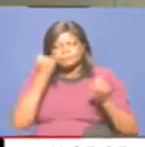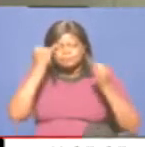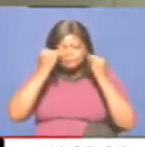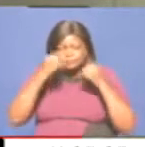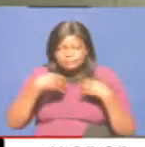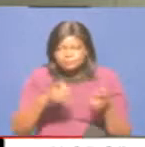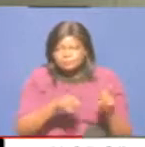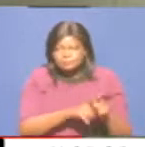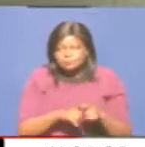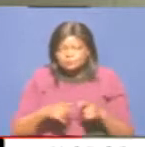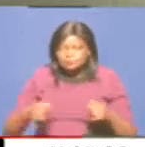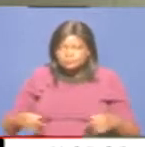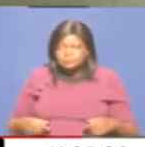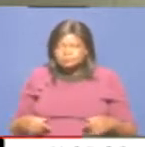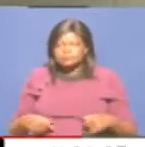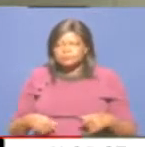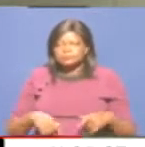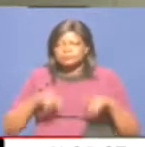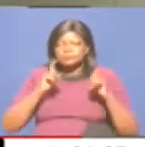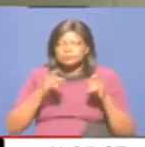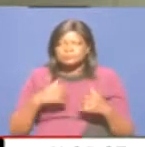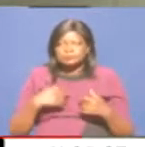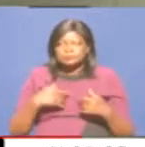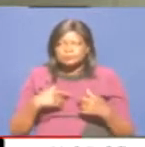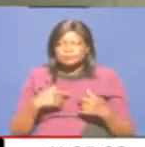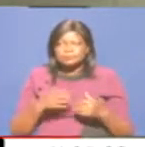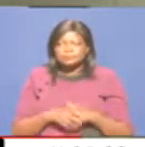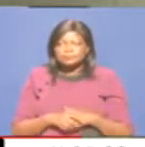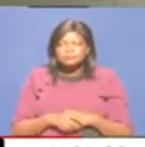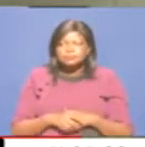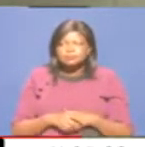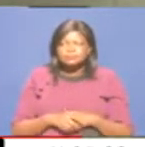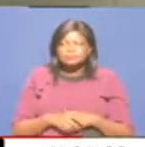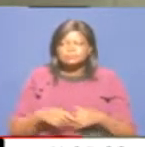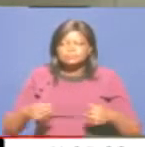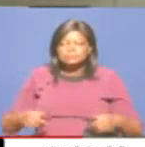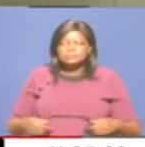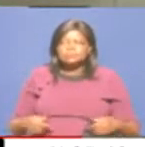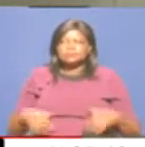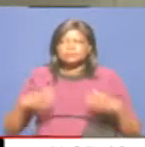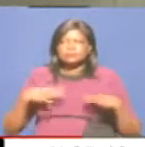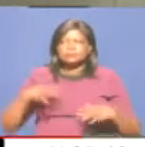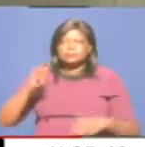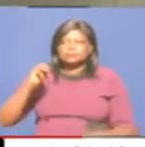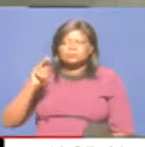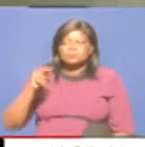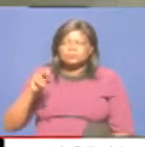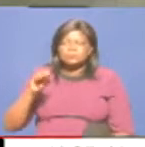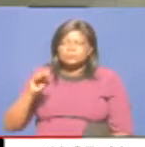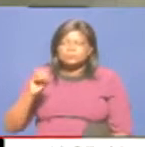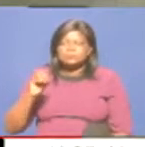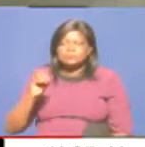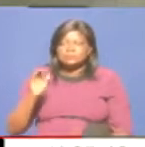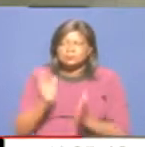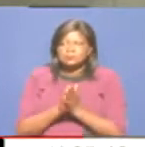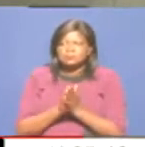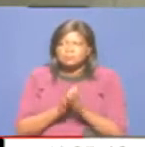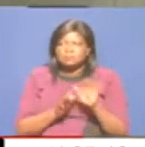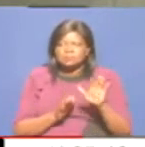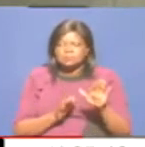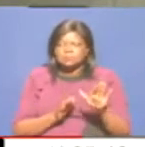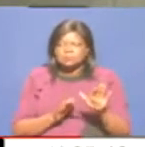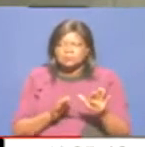young people, we are going to have what is called the Young People's Manifesto. And we shall project it and we shall give it to them. And I'm quite